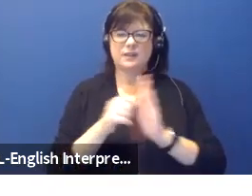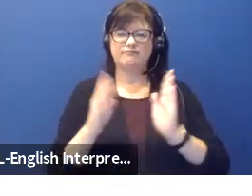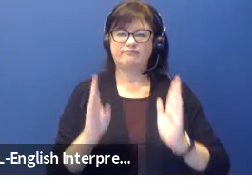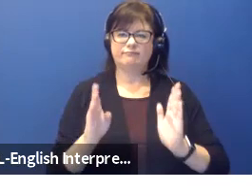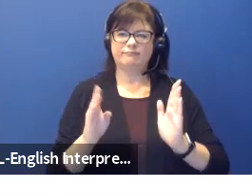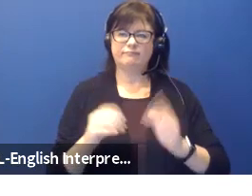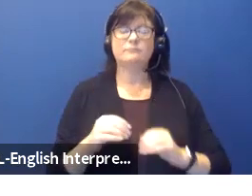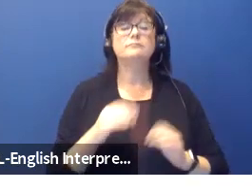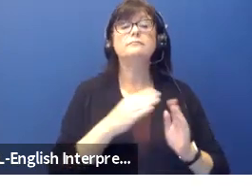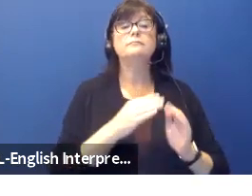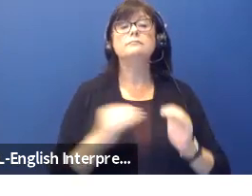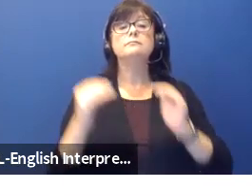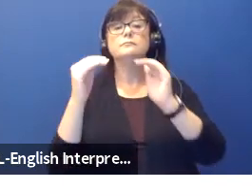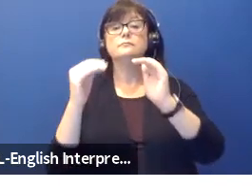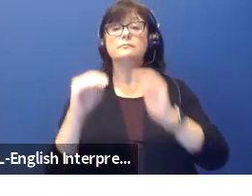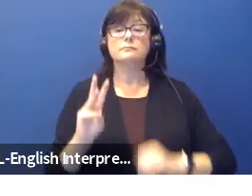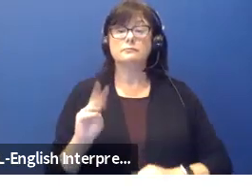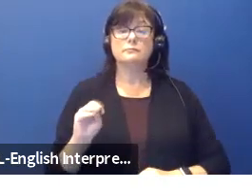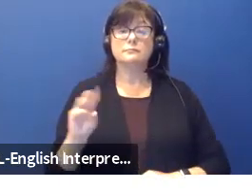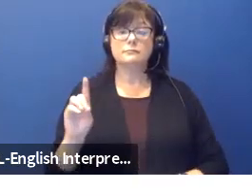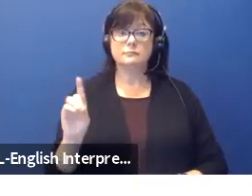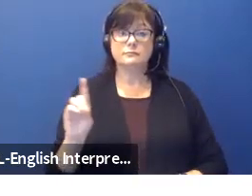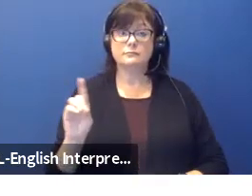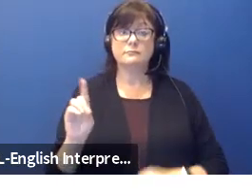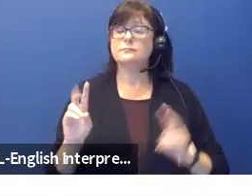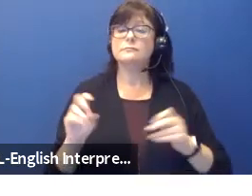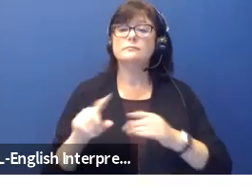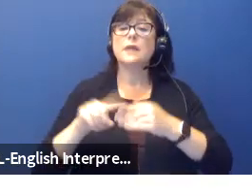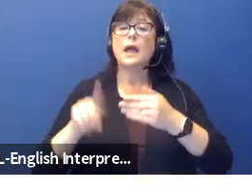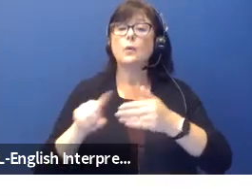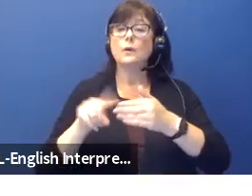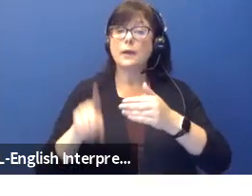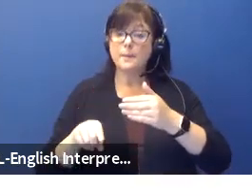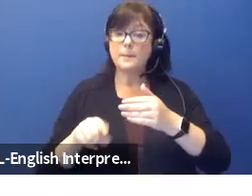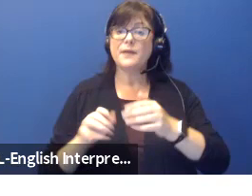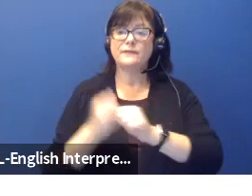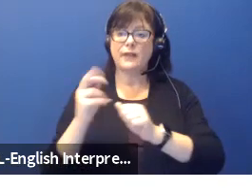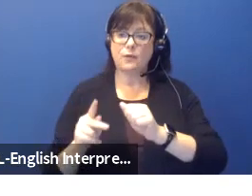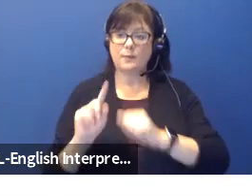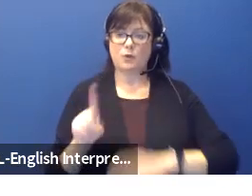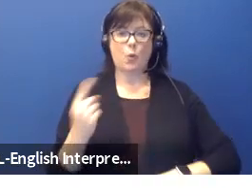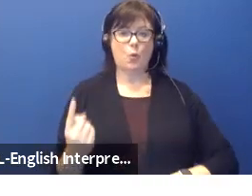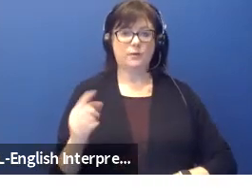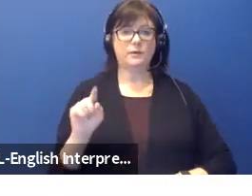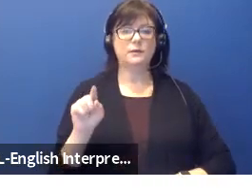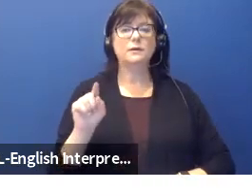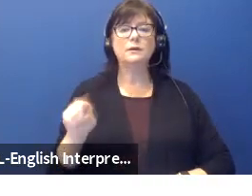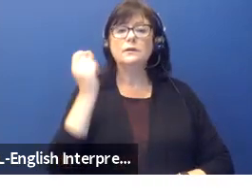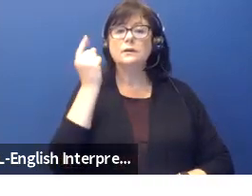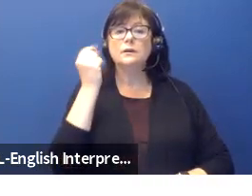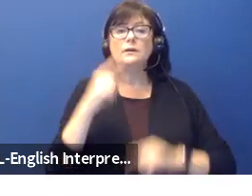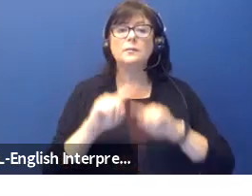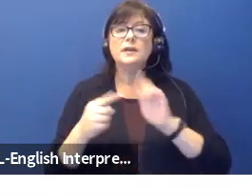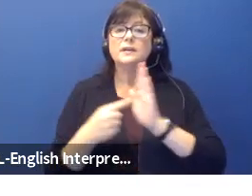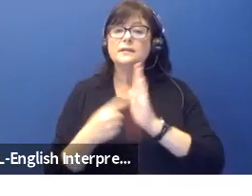60D is just related to outcomes and follow-ups, but it's kind of helpful sometimes if you want to look at the summary data